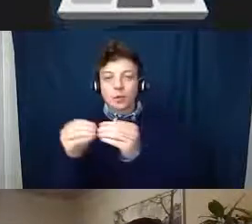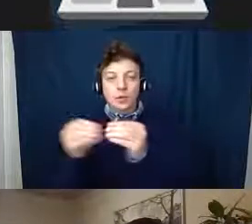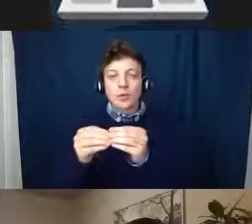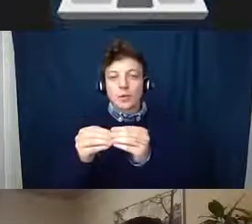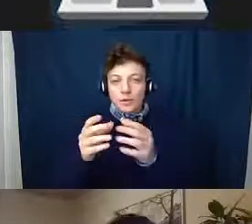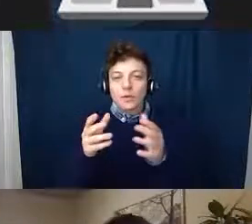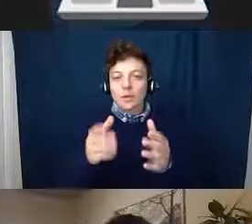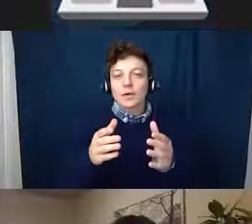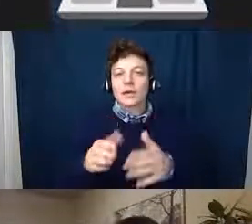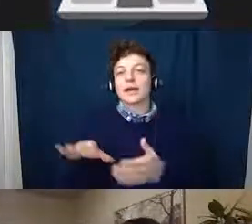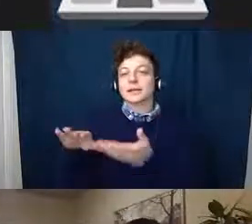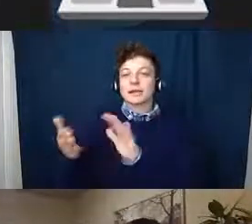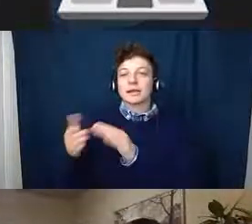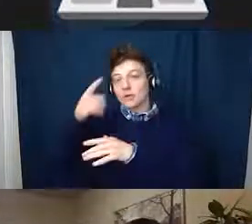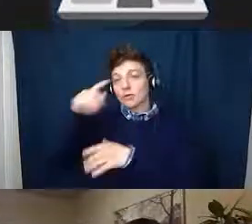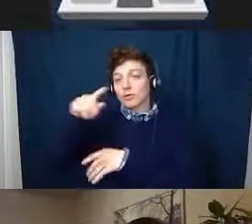increasing.